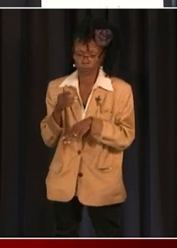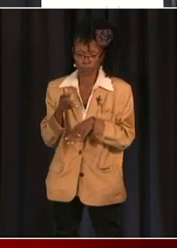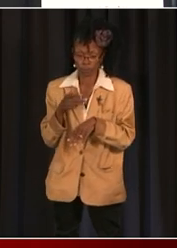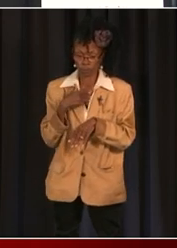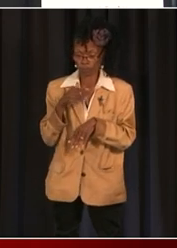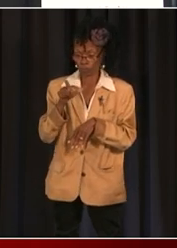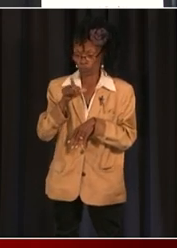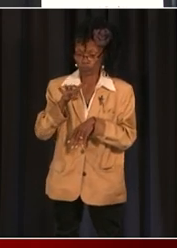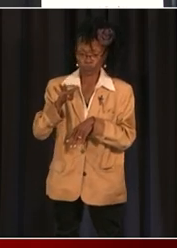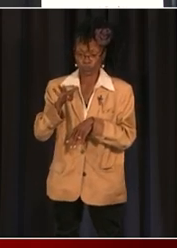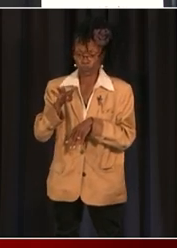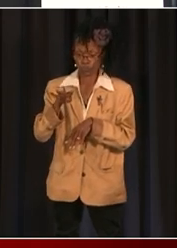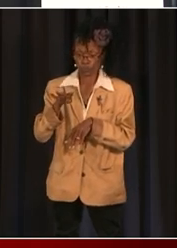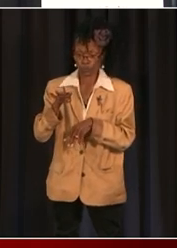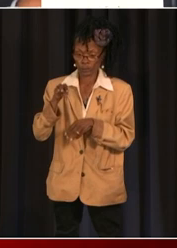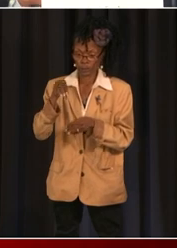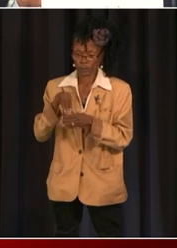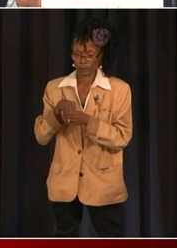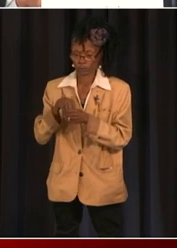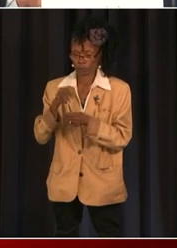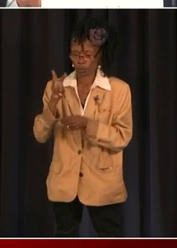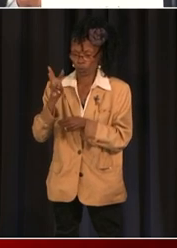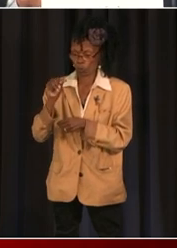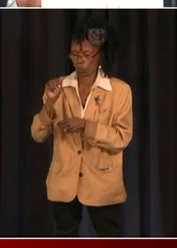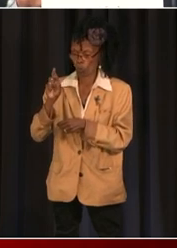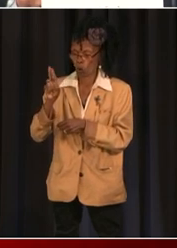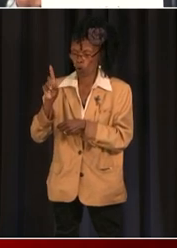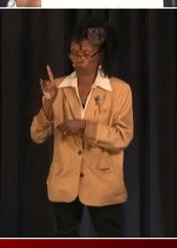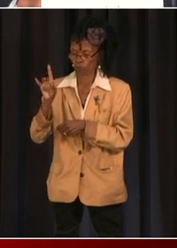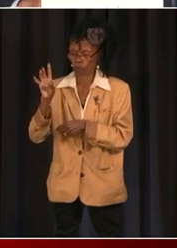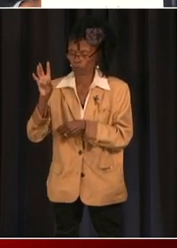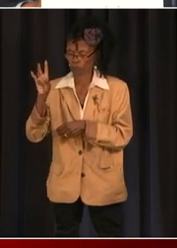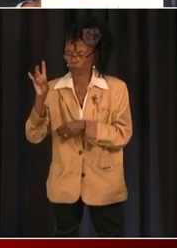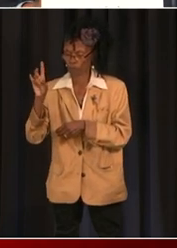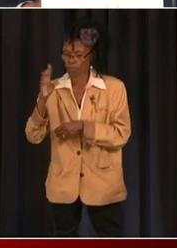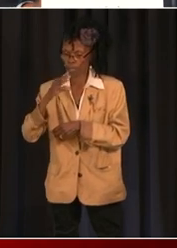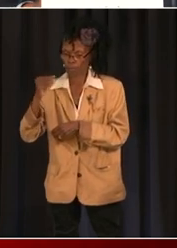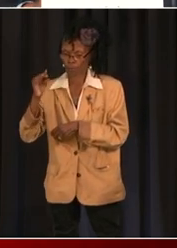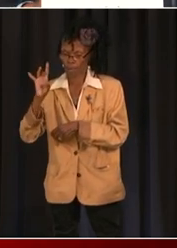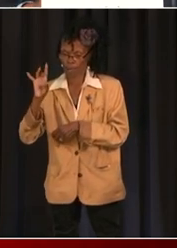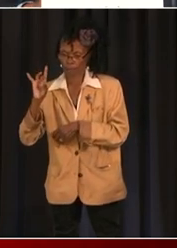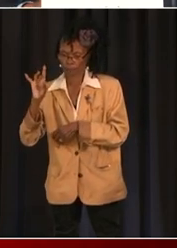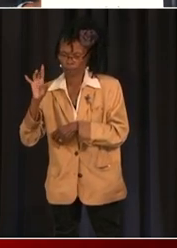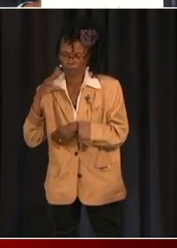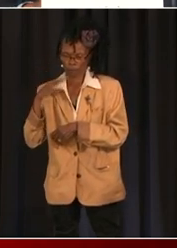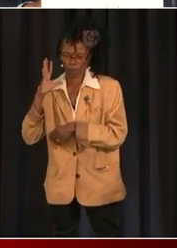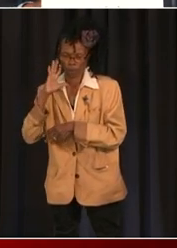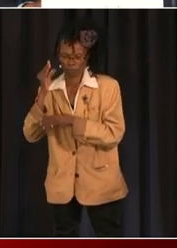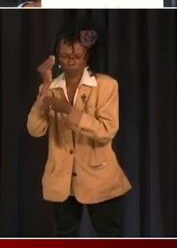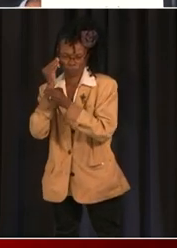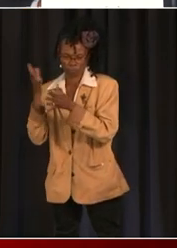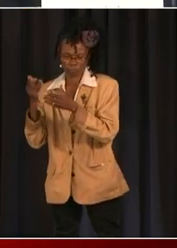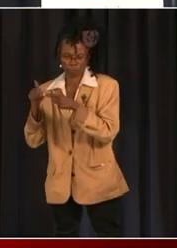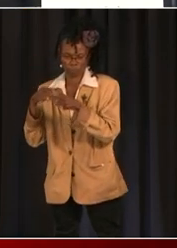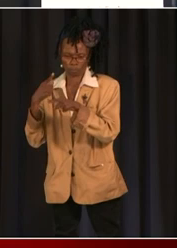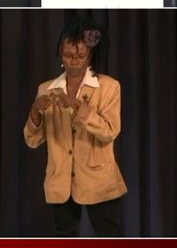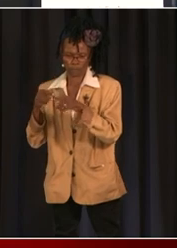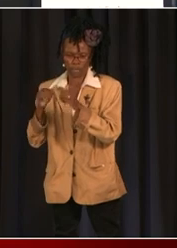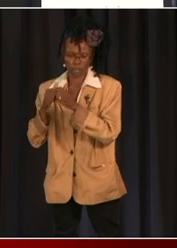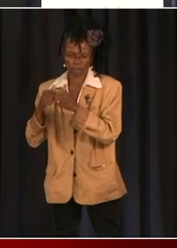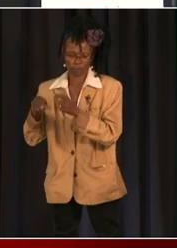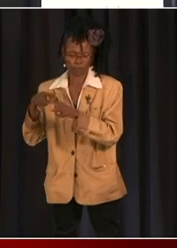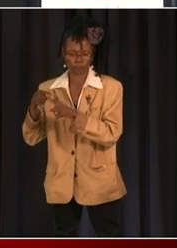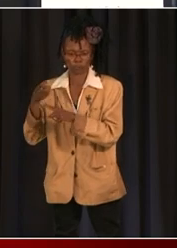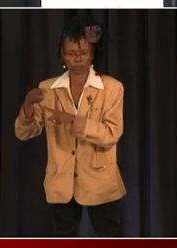in Ward 7 and Ward 8. And schools will share that information directly with families on how to access these